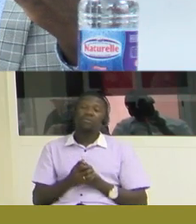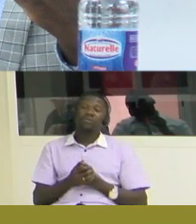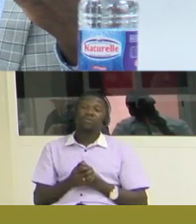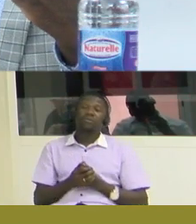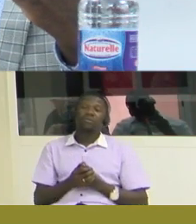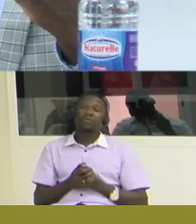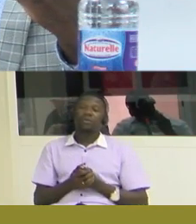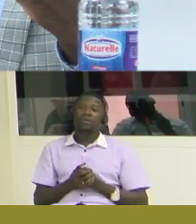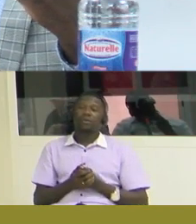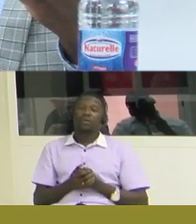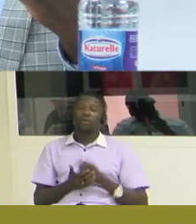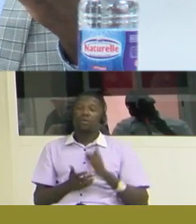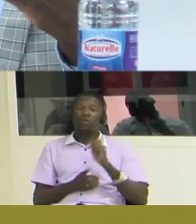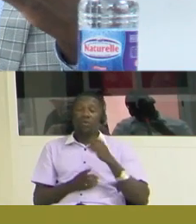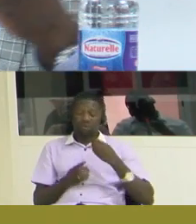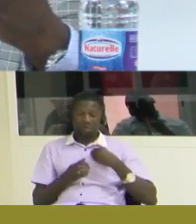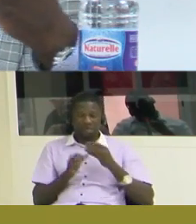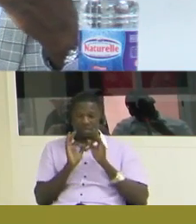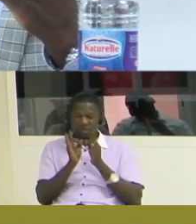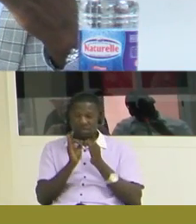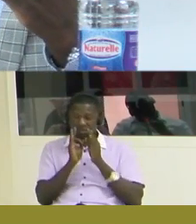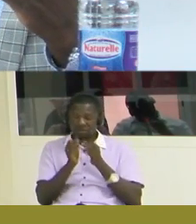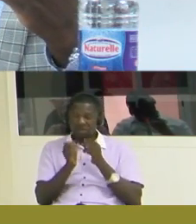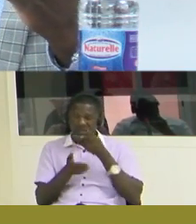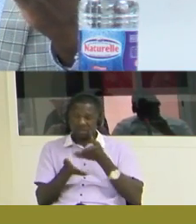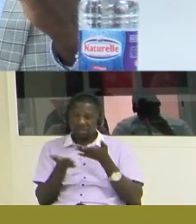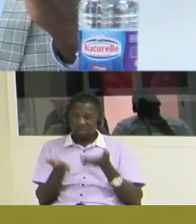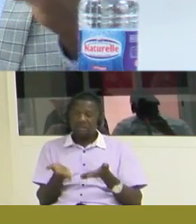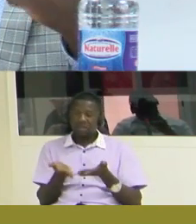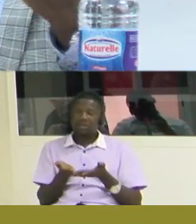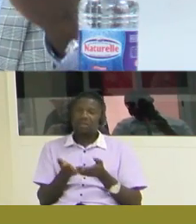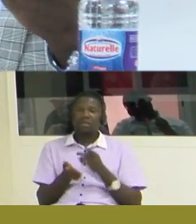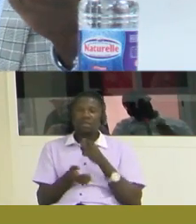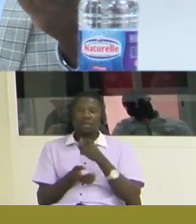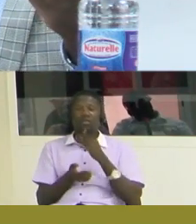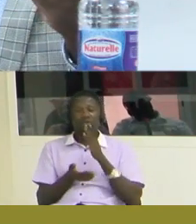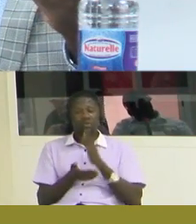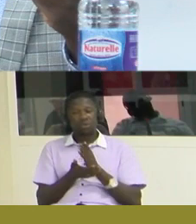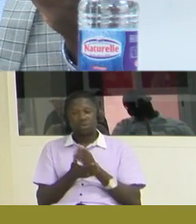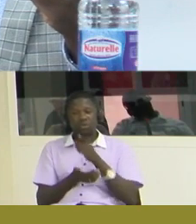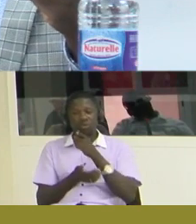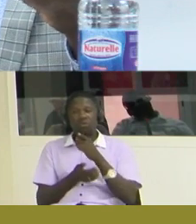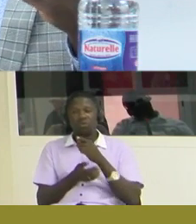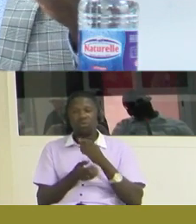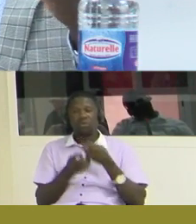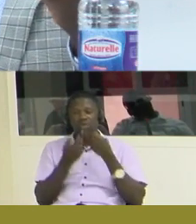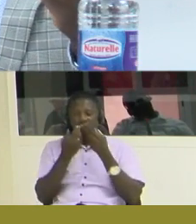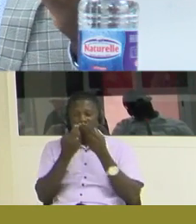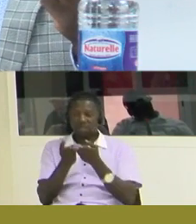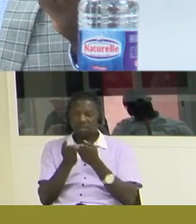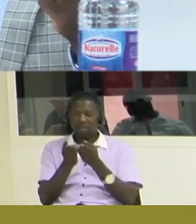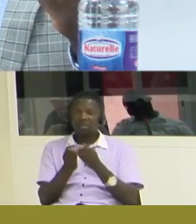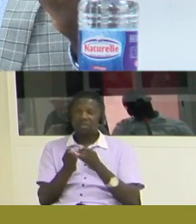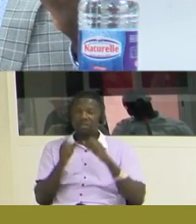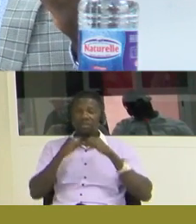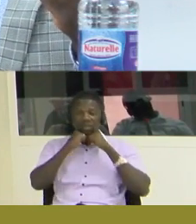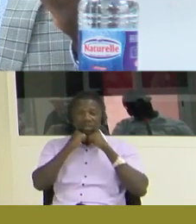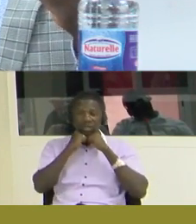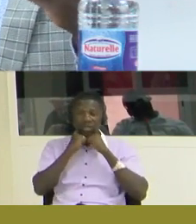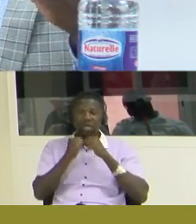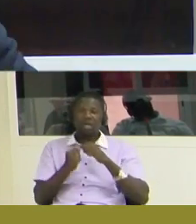here is the fact that you accused son of being violent